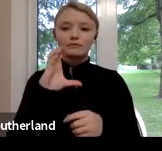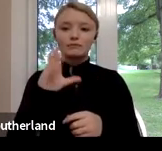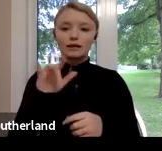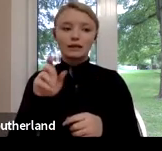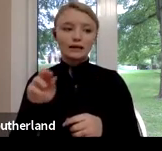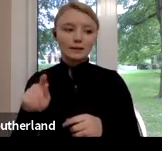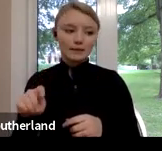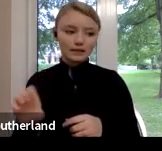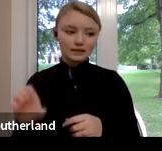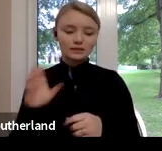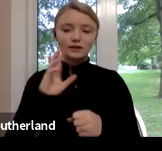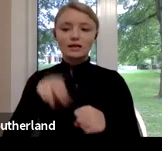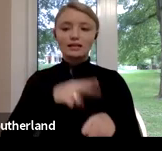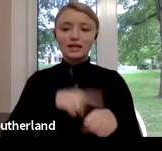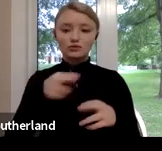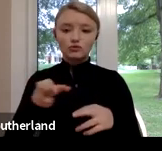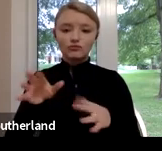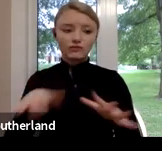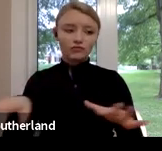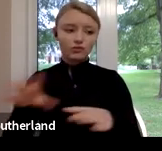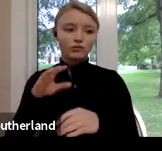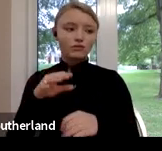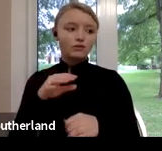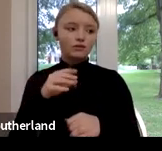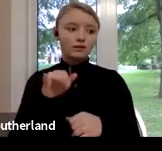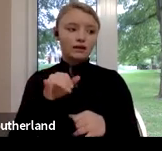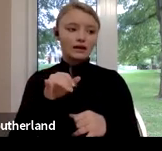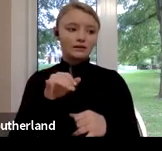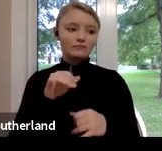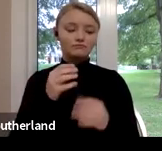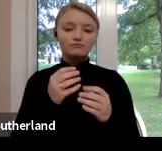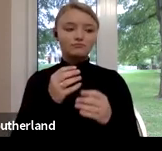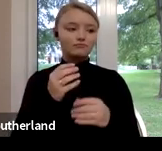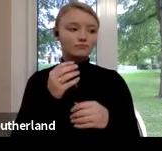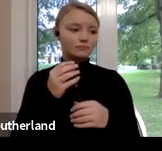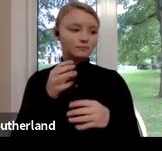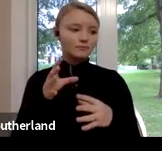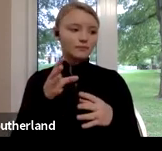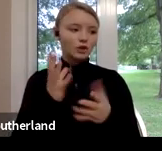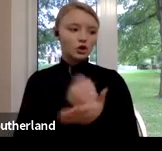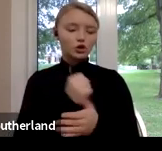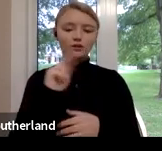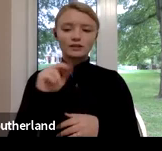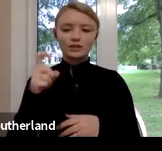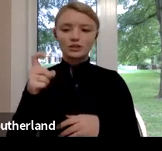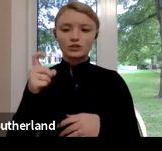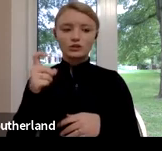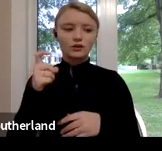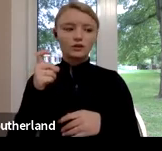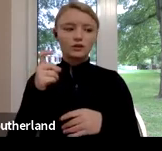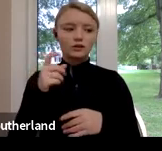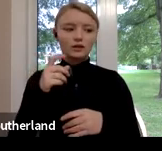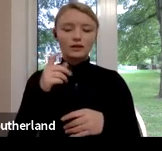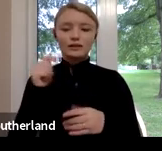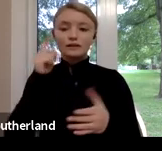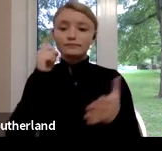growing conditions of the region have earned Ningxia the distinction of being China's recognized herbal medicine valley, and it's